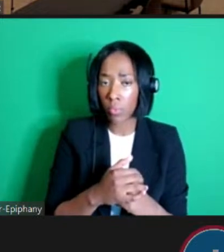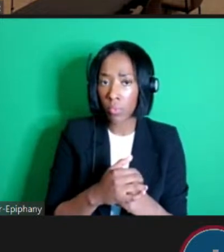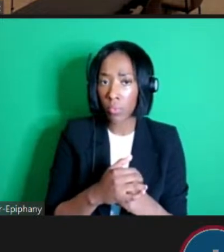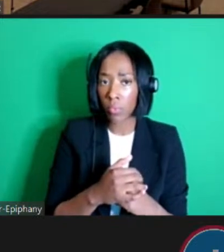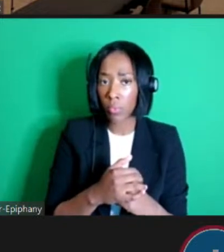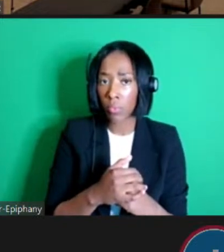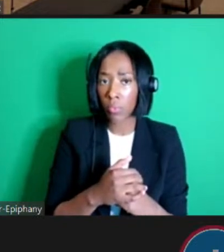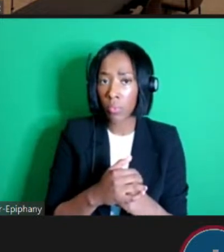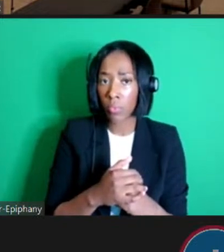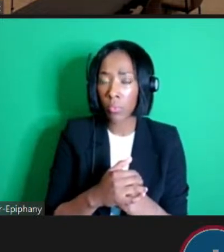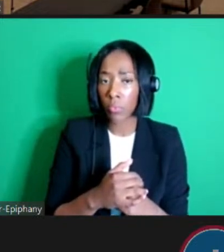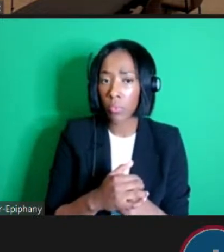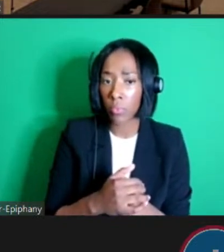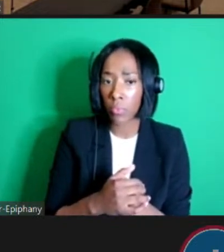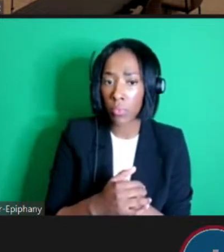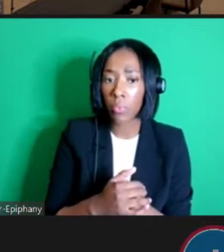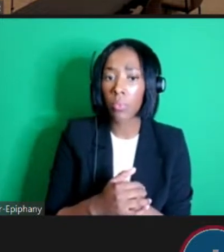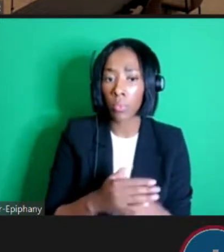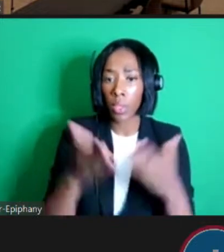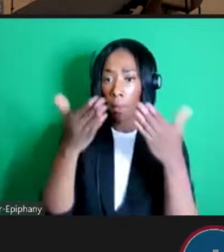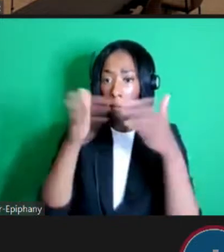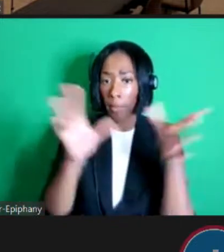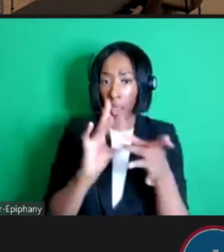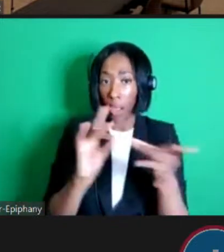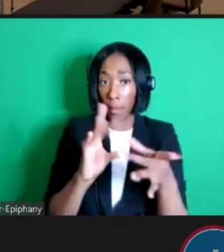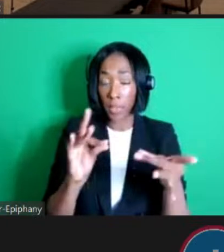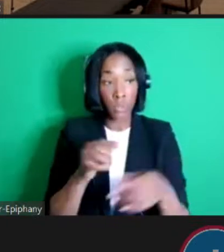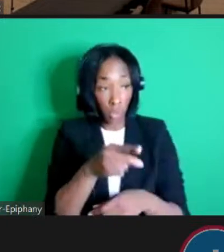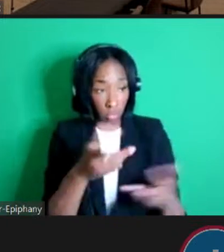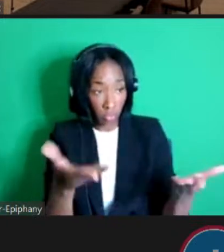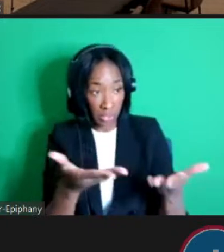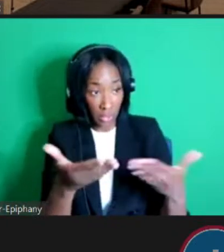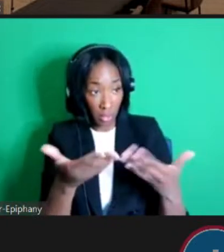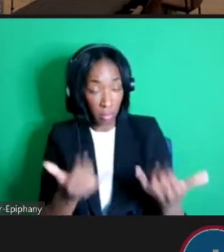Trudy Leon, are you here? Are you present?